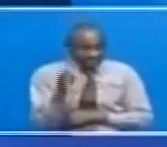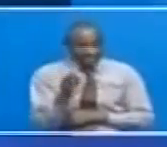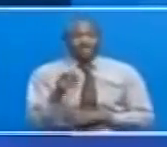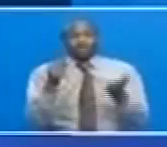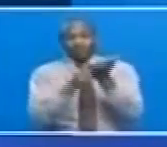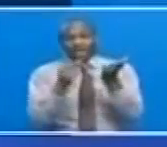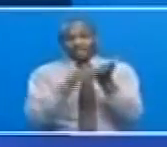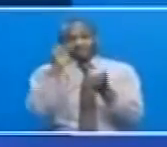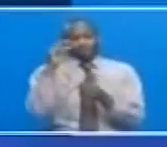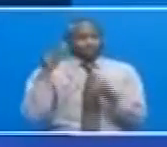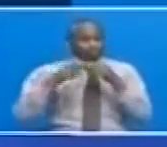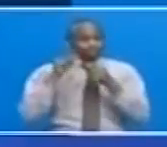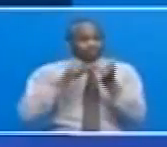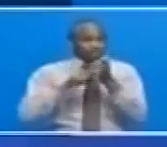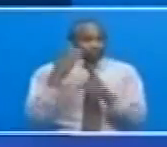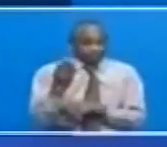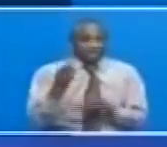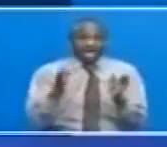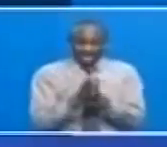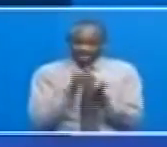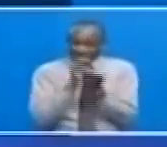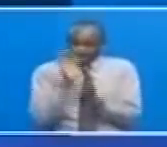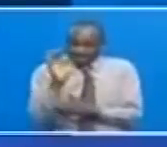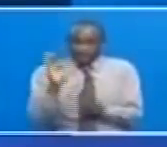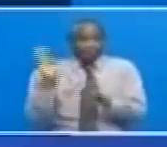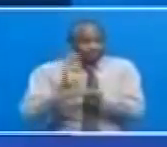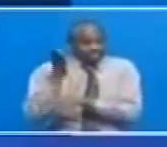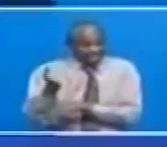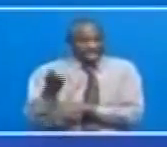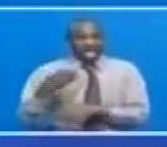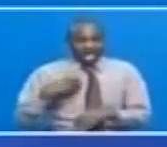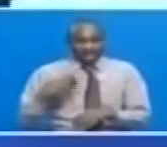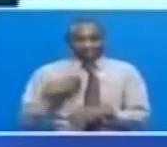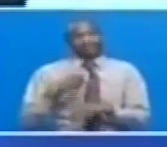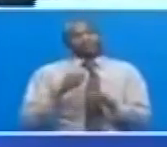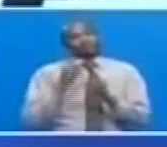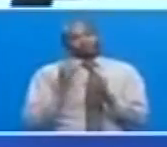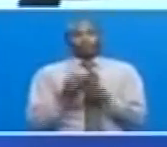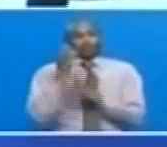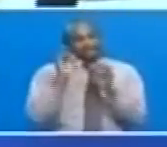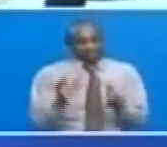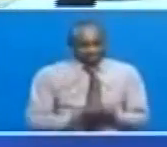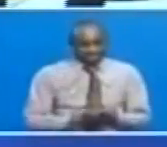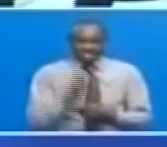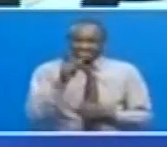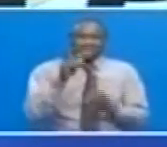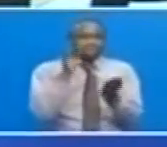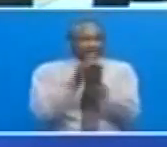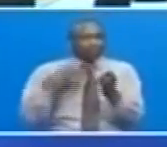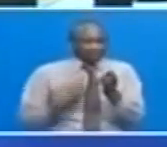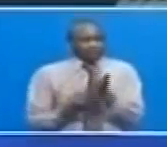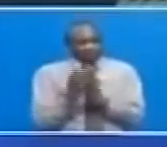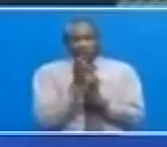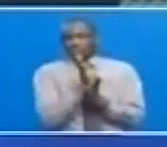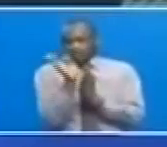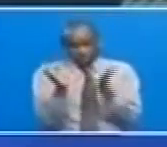at 0.4%, while the bank's profitability in Burundi registered flat growth. Going forward, the bank plans to grow its footprint